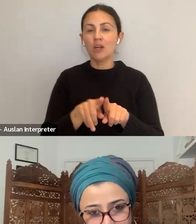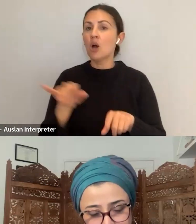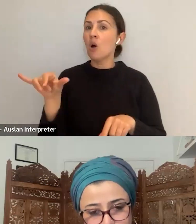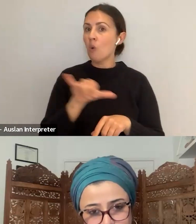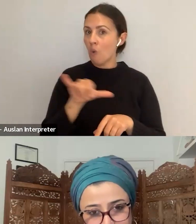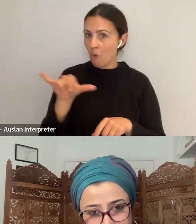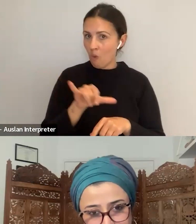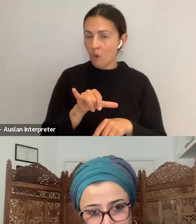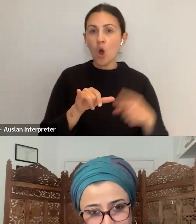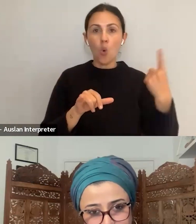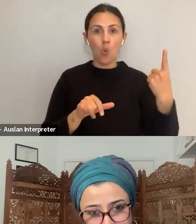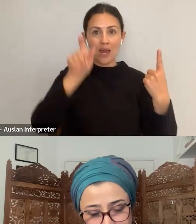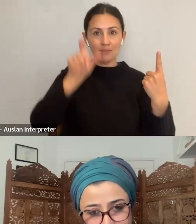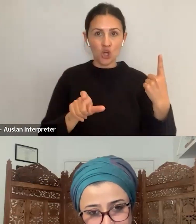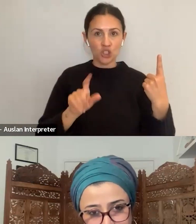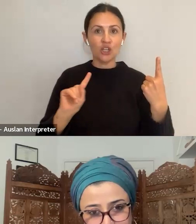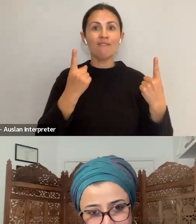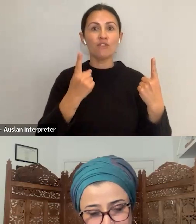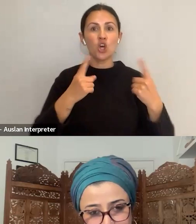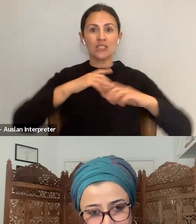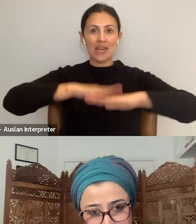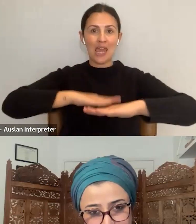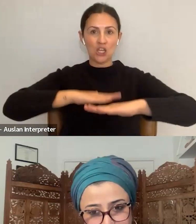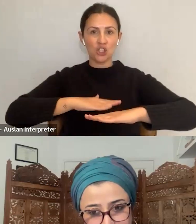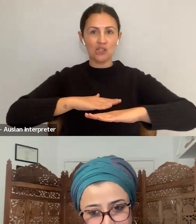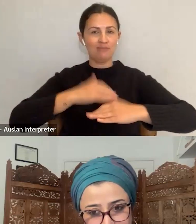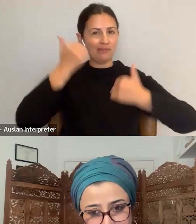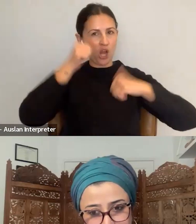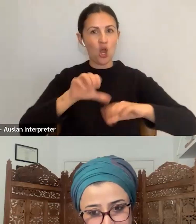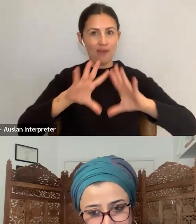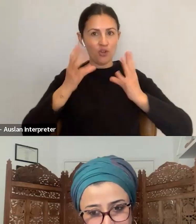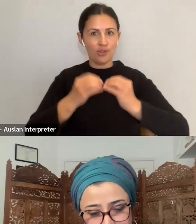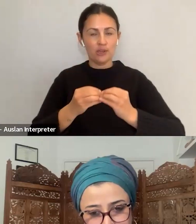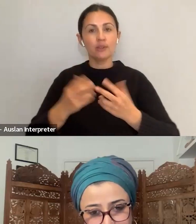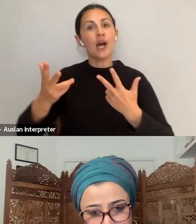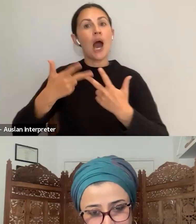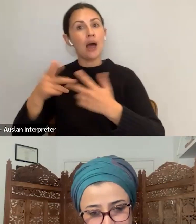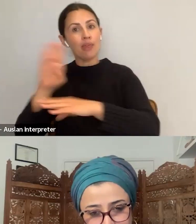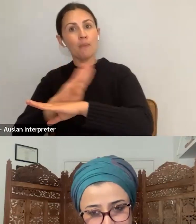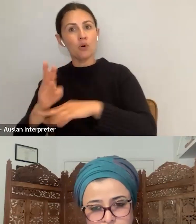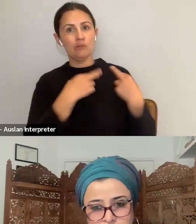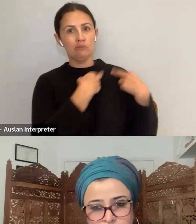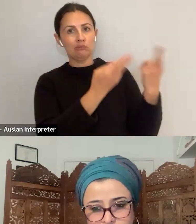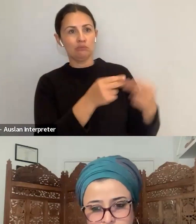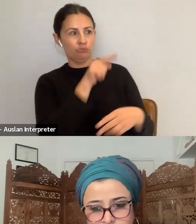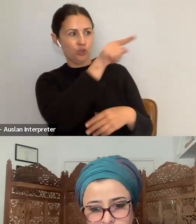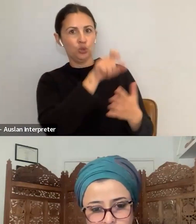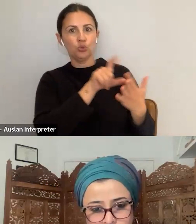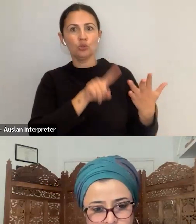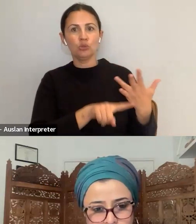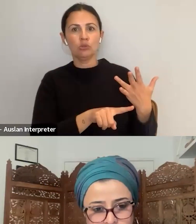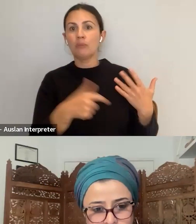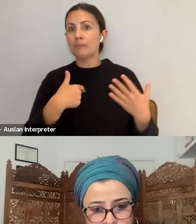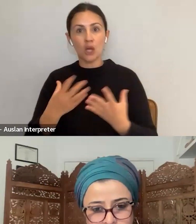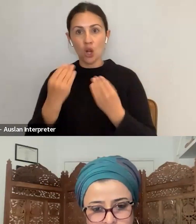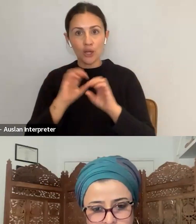built, that will always lead to a culturally unsafe board, because what you're doing then is it's almost like forcing an